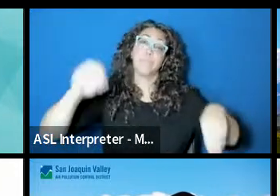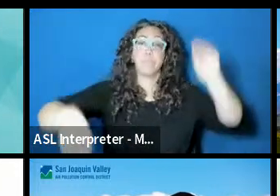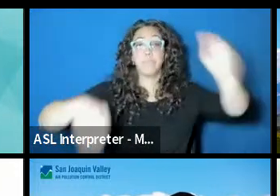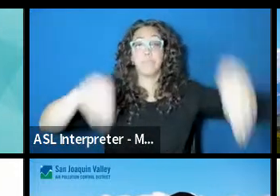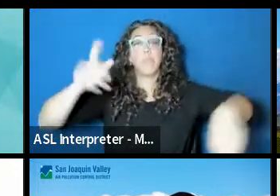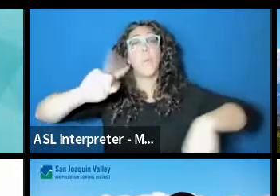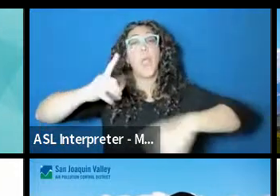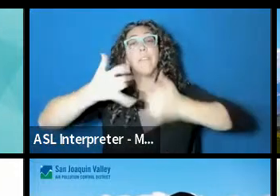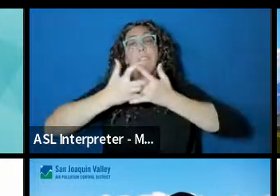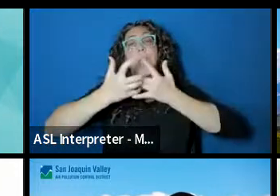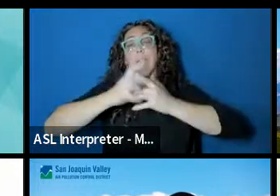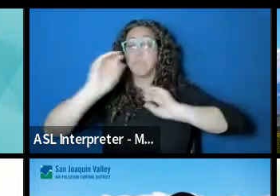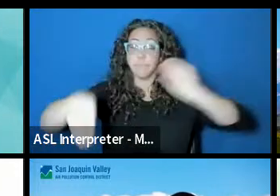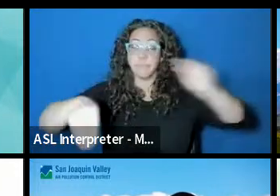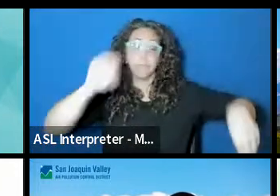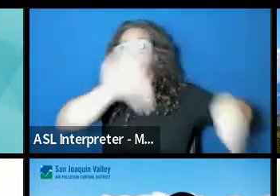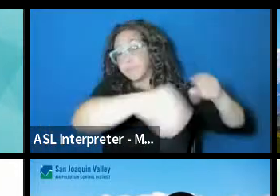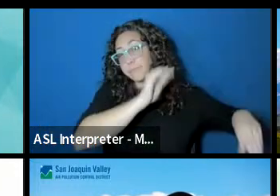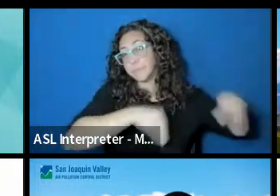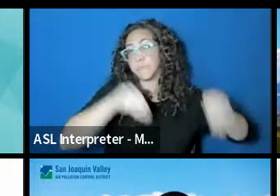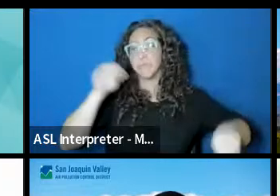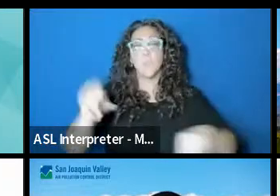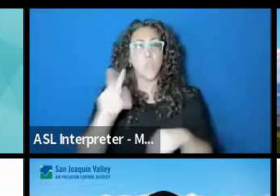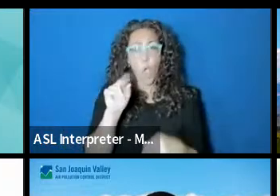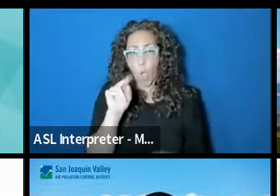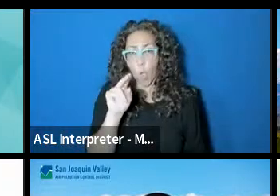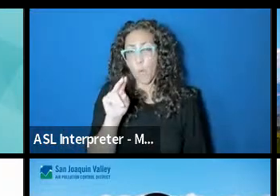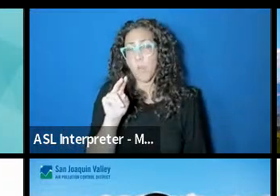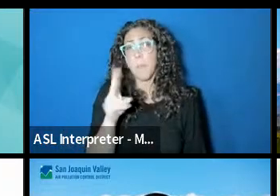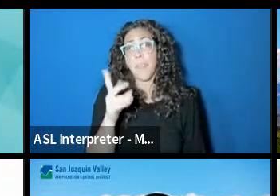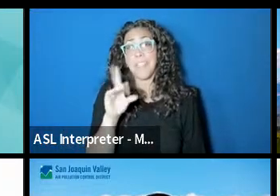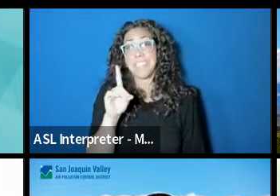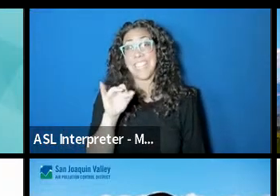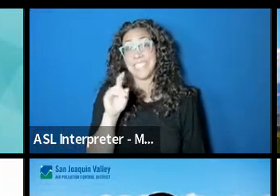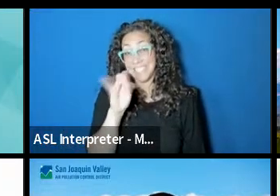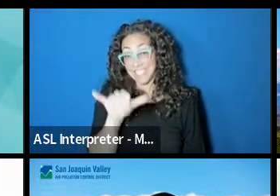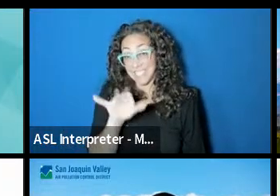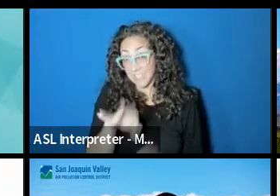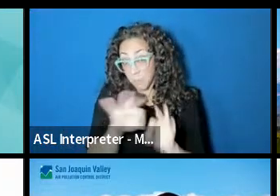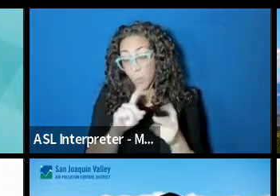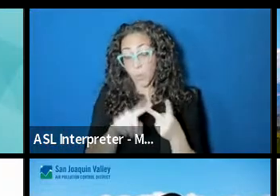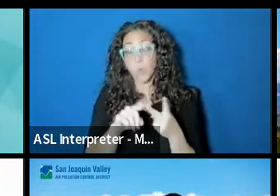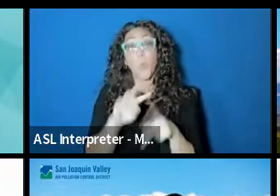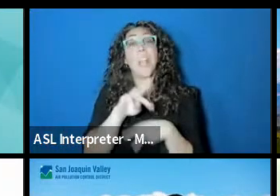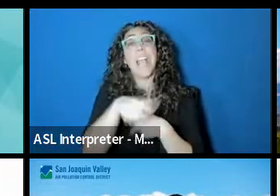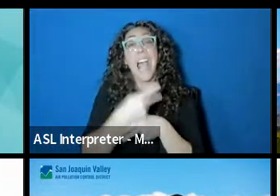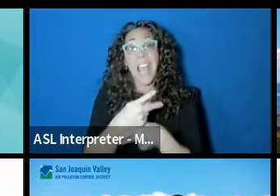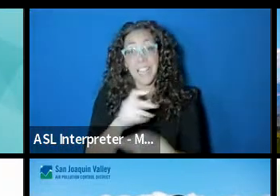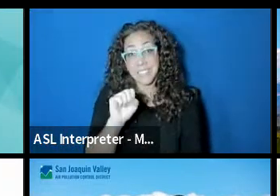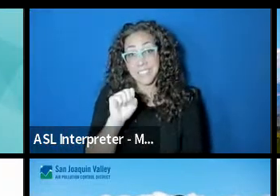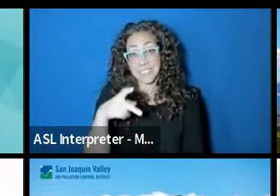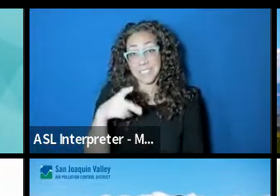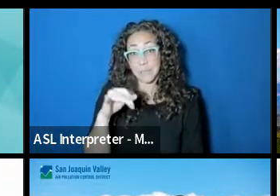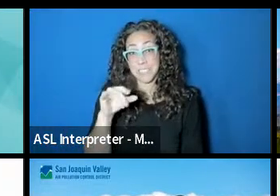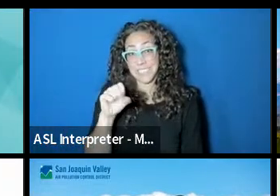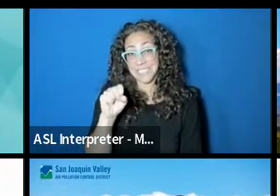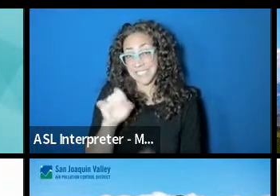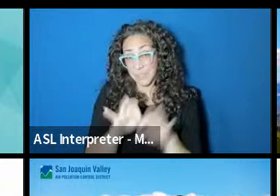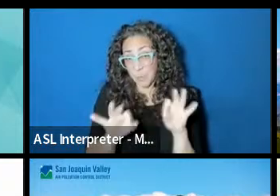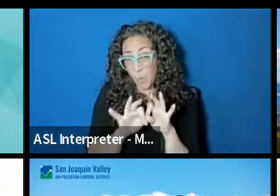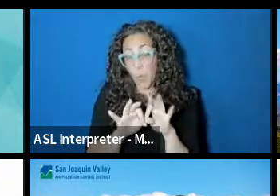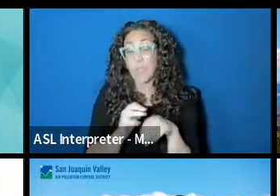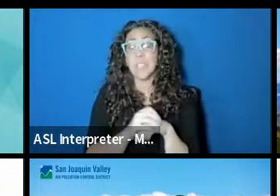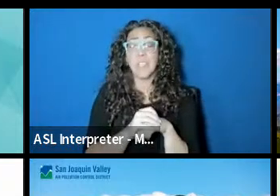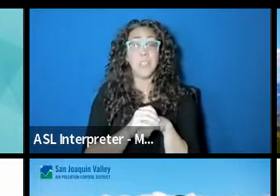them. The vegetation density is very important, and also the species are extremely important. And so in most of these cases, we're